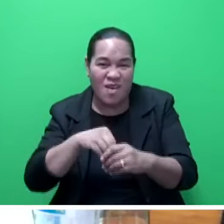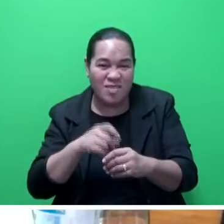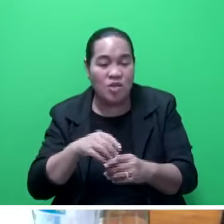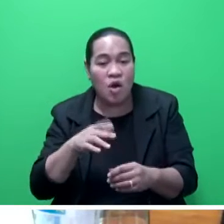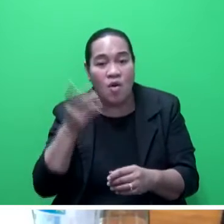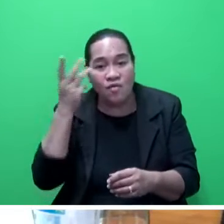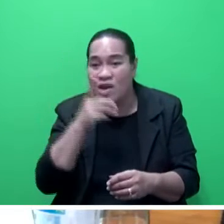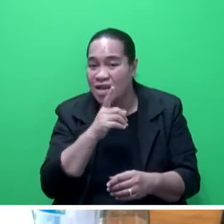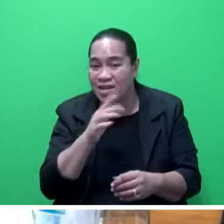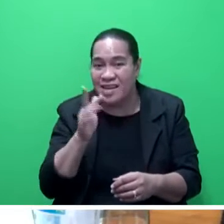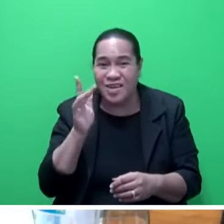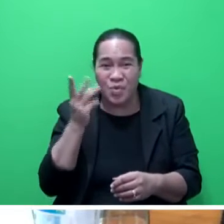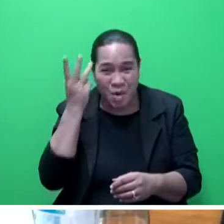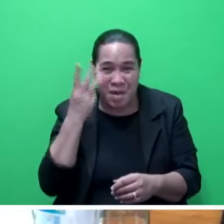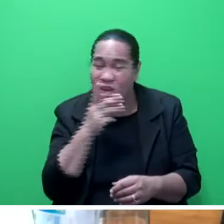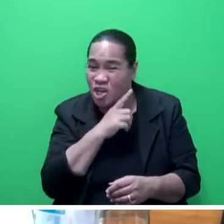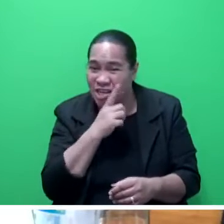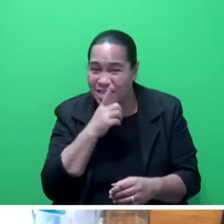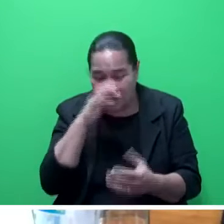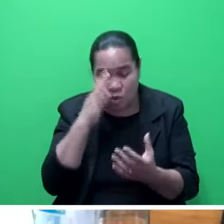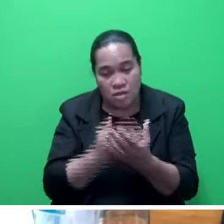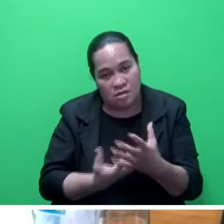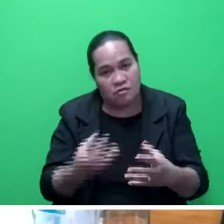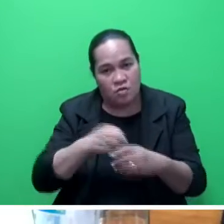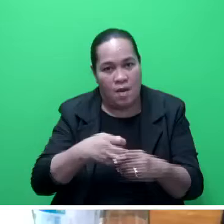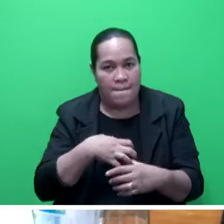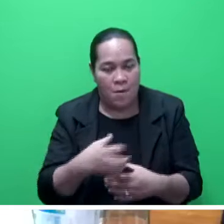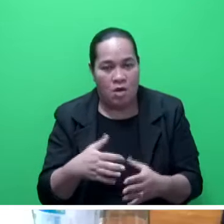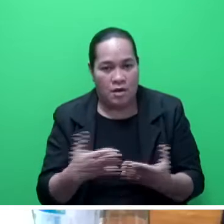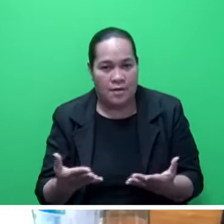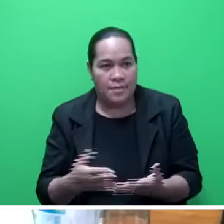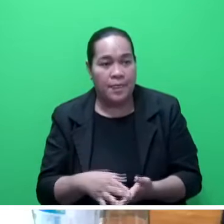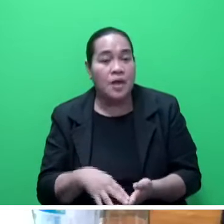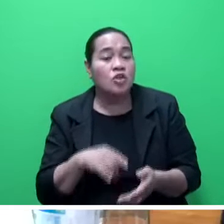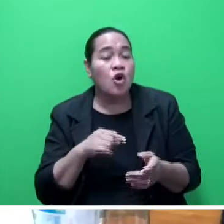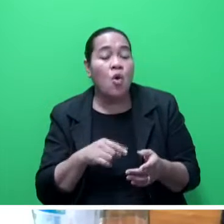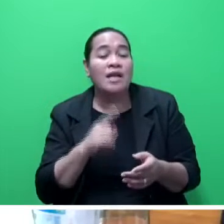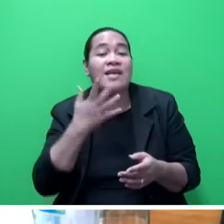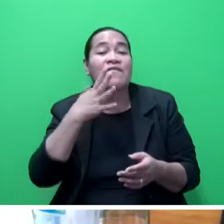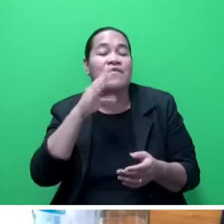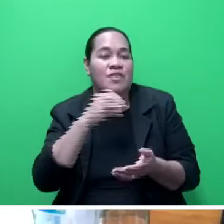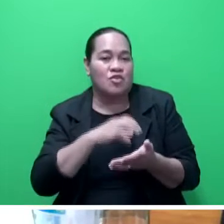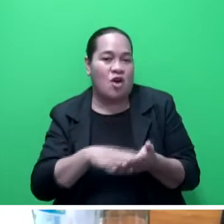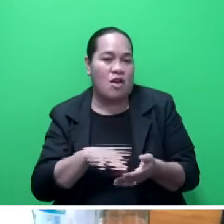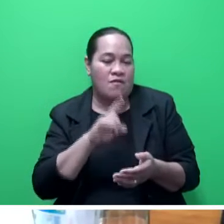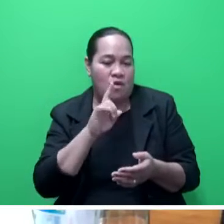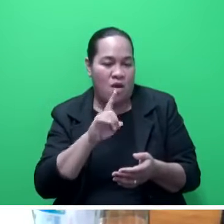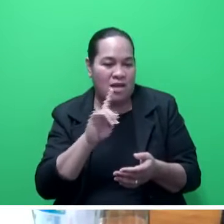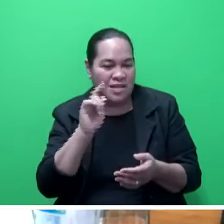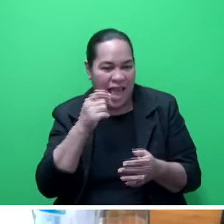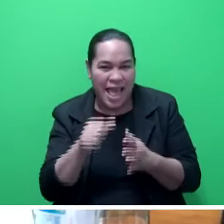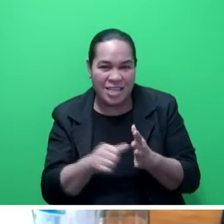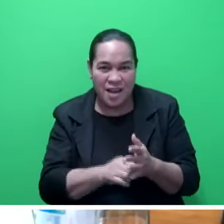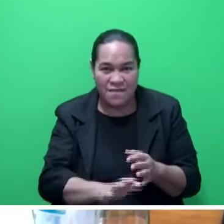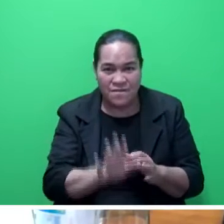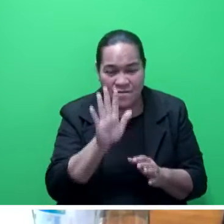increased. The ECE tuition grant is currently set at $50 per term for each registered 5-year-old child